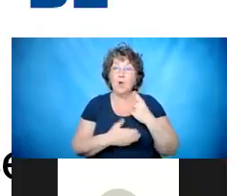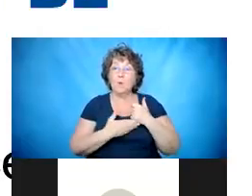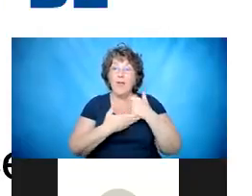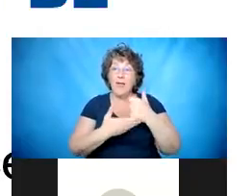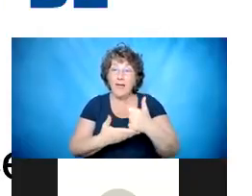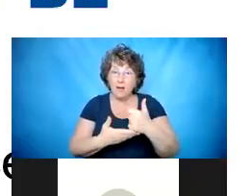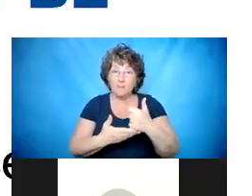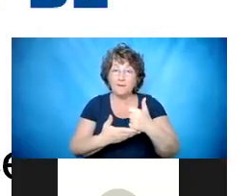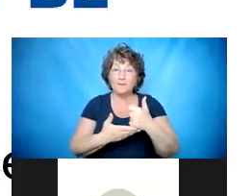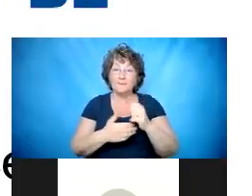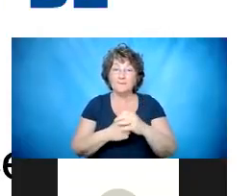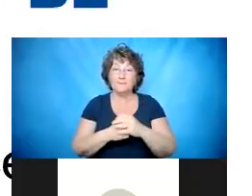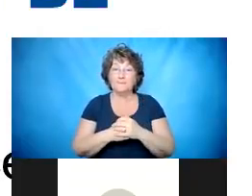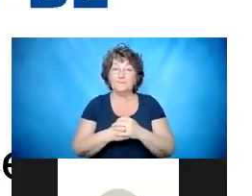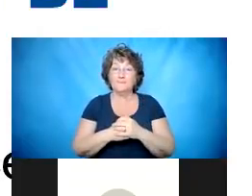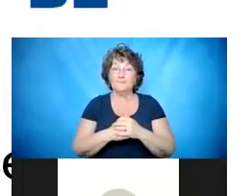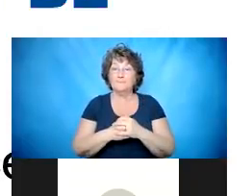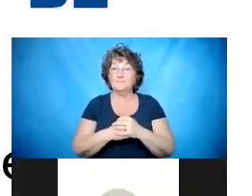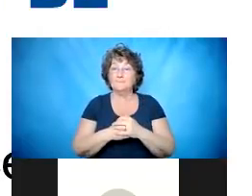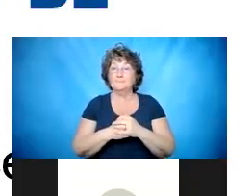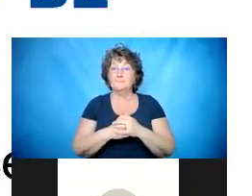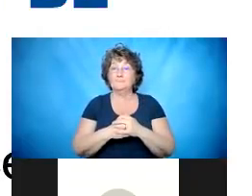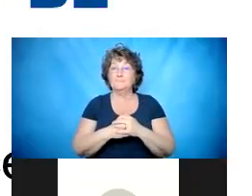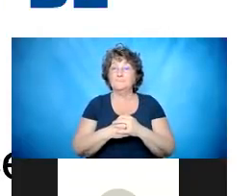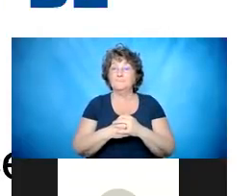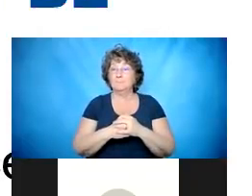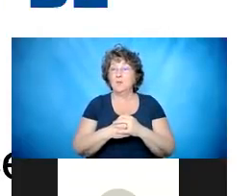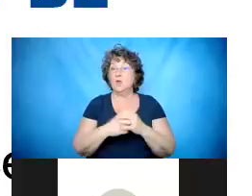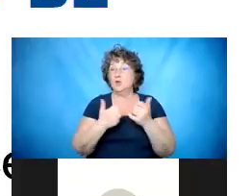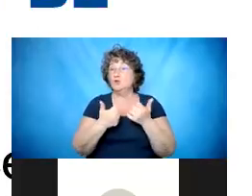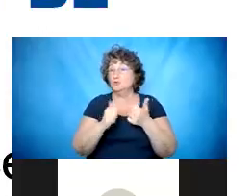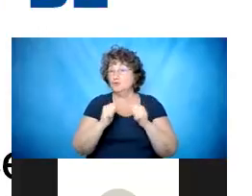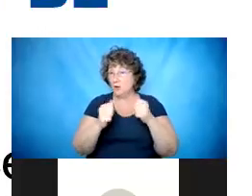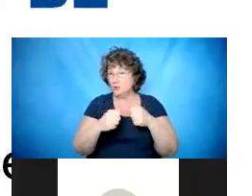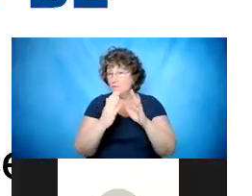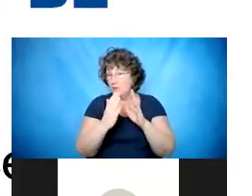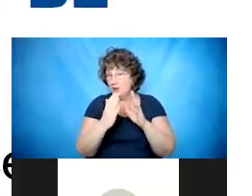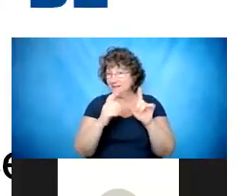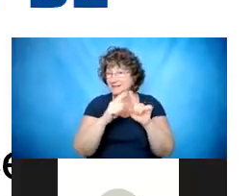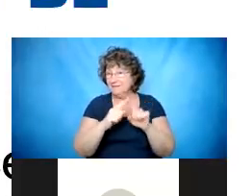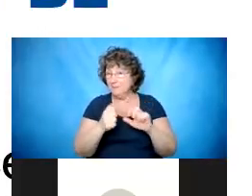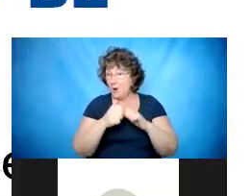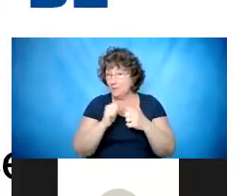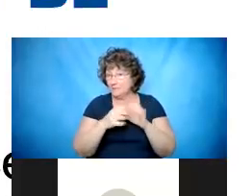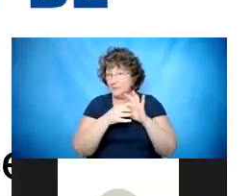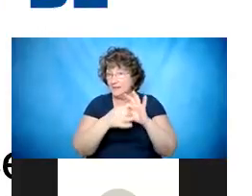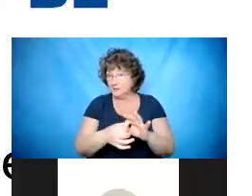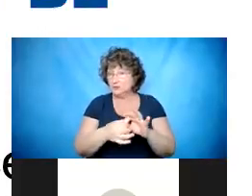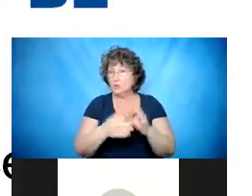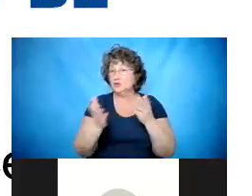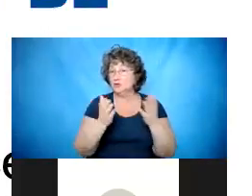carrying out efforts that address issues related to service access and equity. We also do a